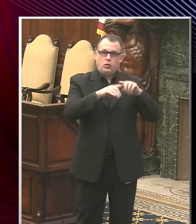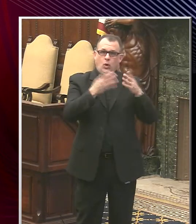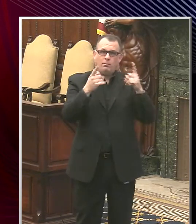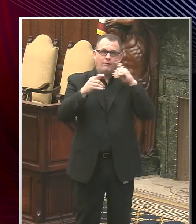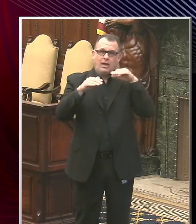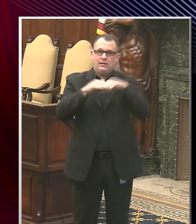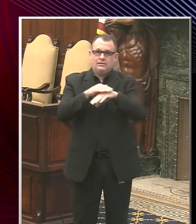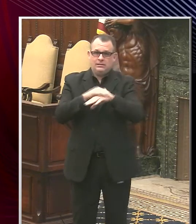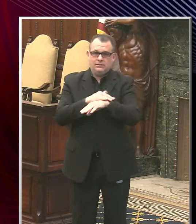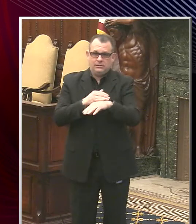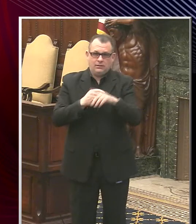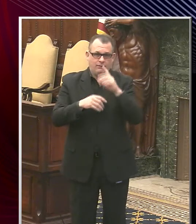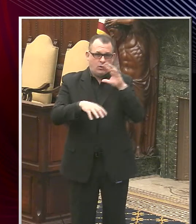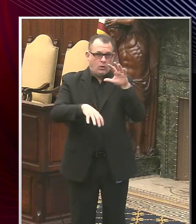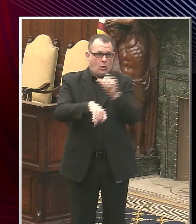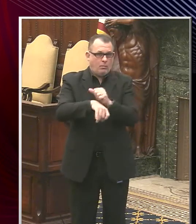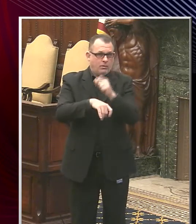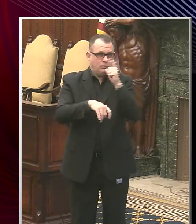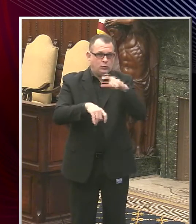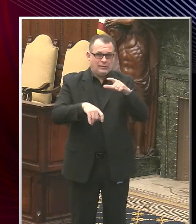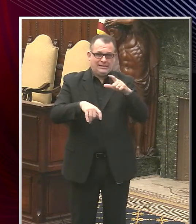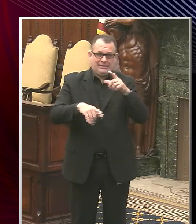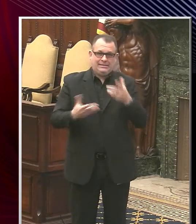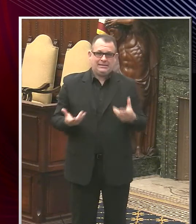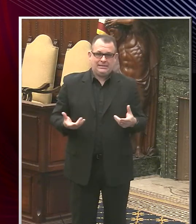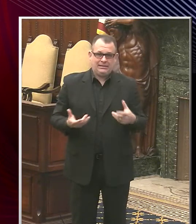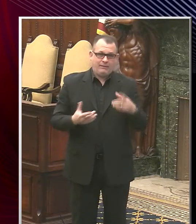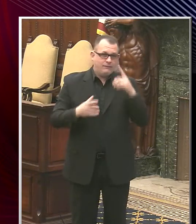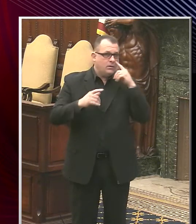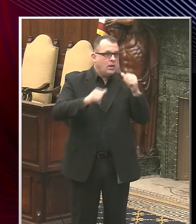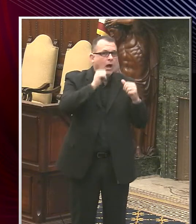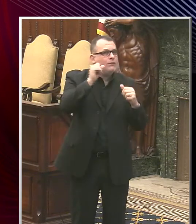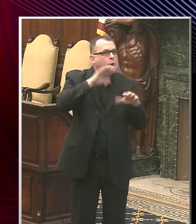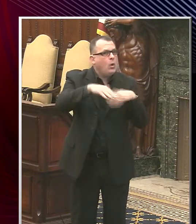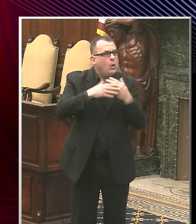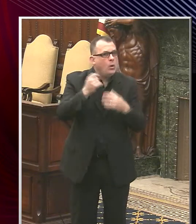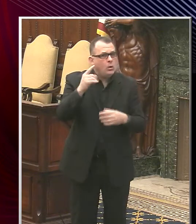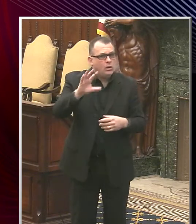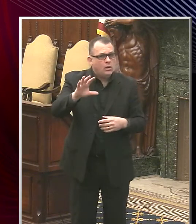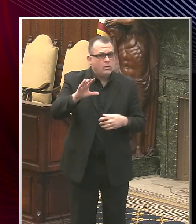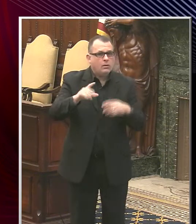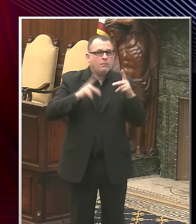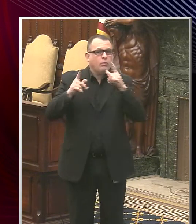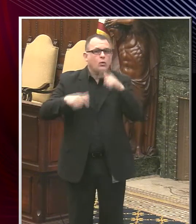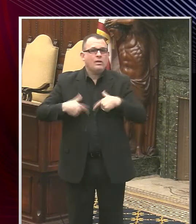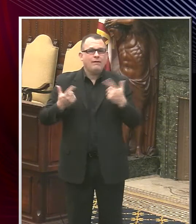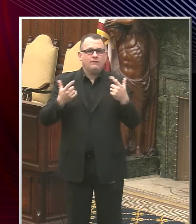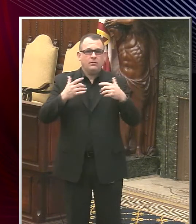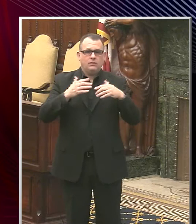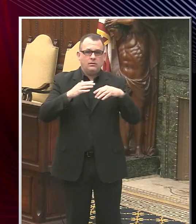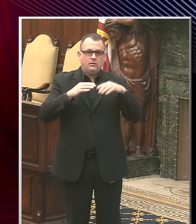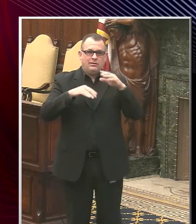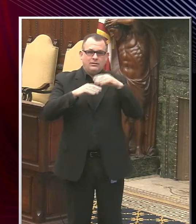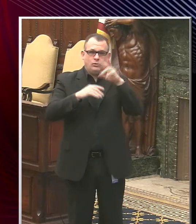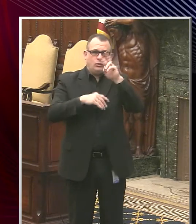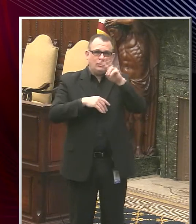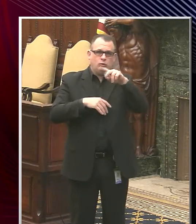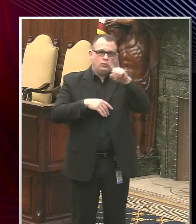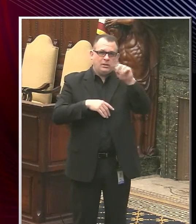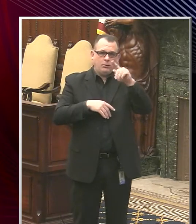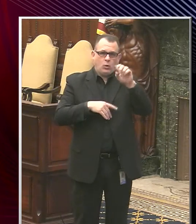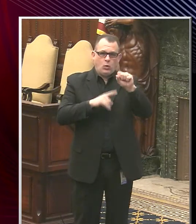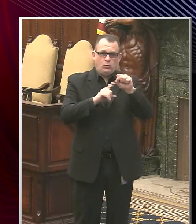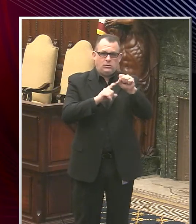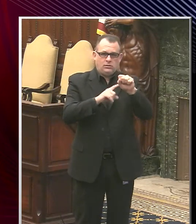where no appointment is needed, but not for everyone. These are strictly just for people who live in the 22 zip codes that are the